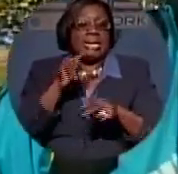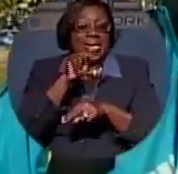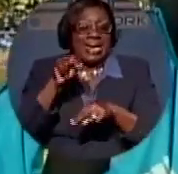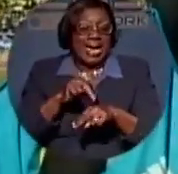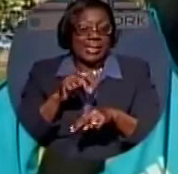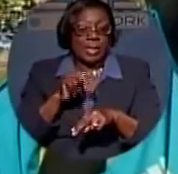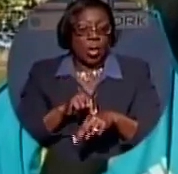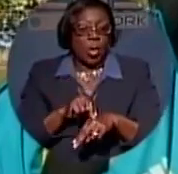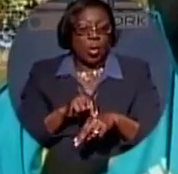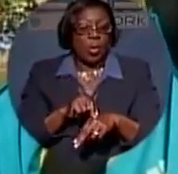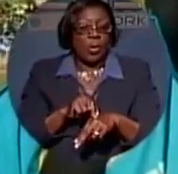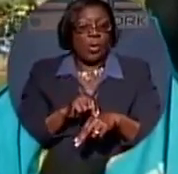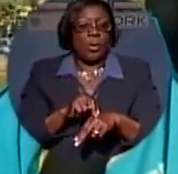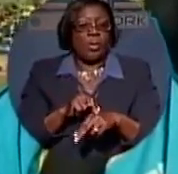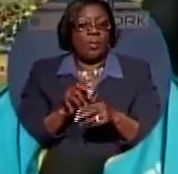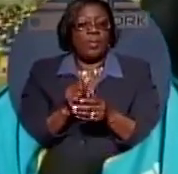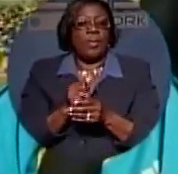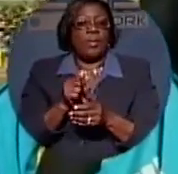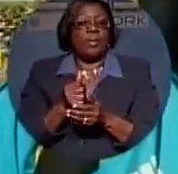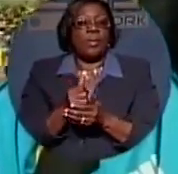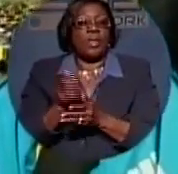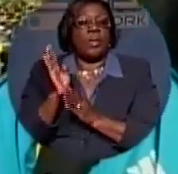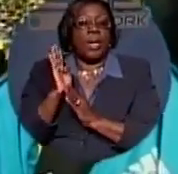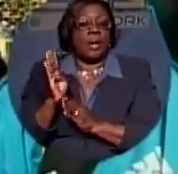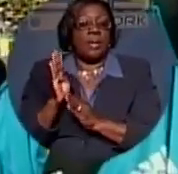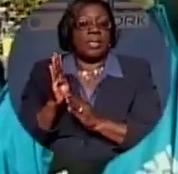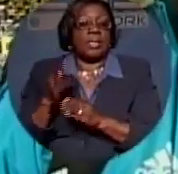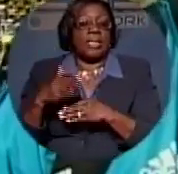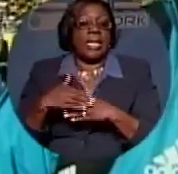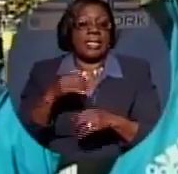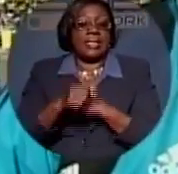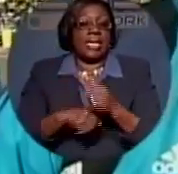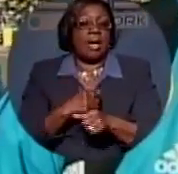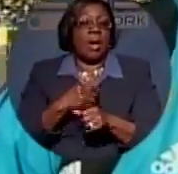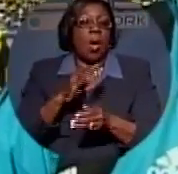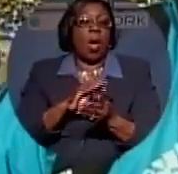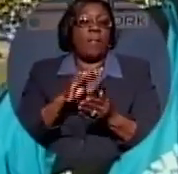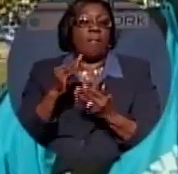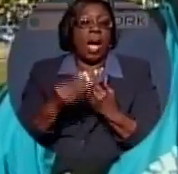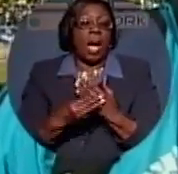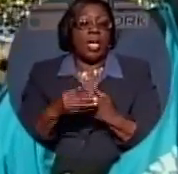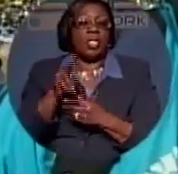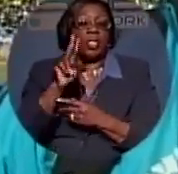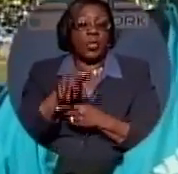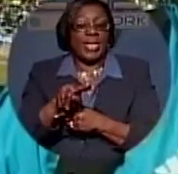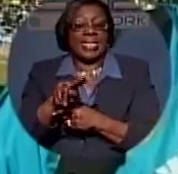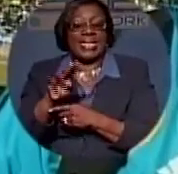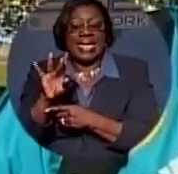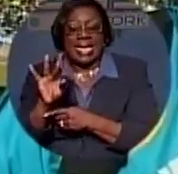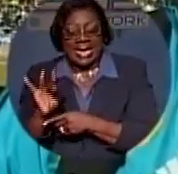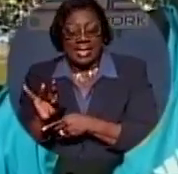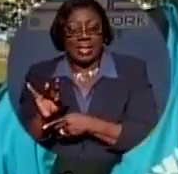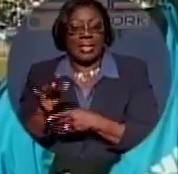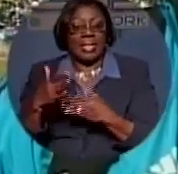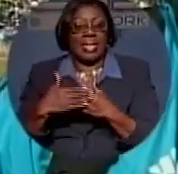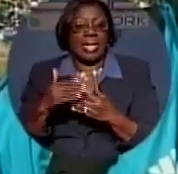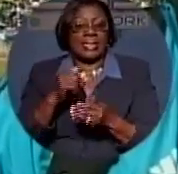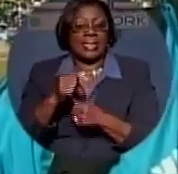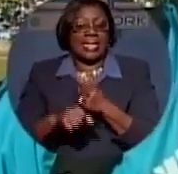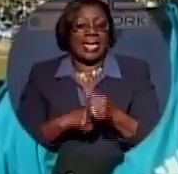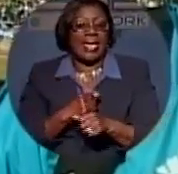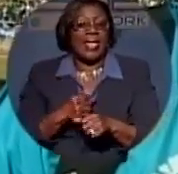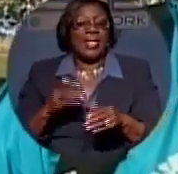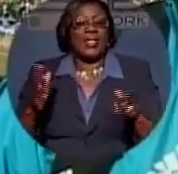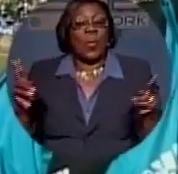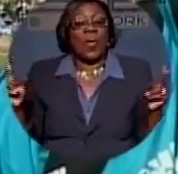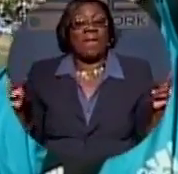and the 2013 Carifta Games will be held in Nassau. We're looking at March 28th to April the 1st or thereabouts, and so we're very, very excited